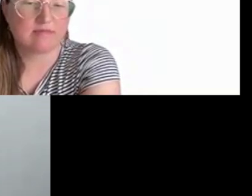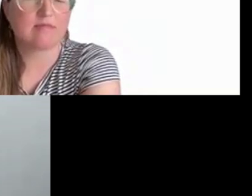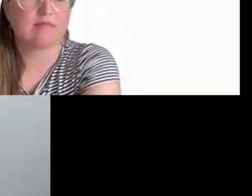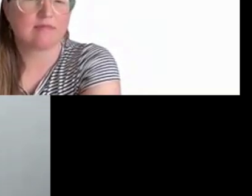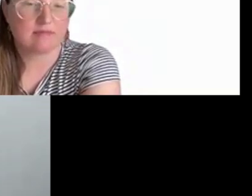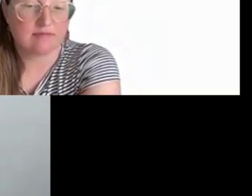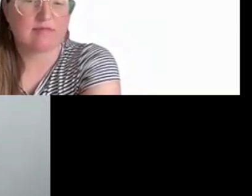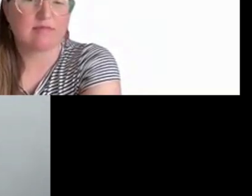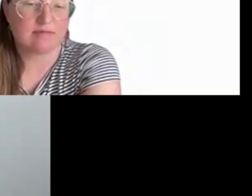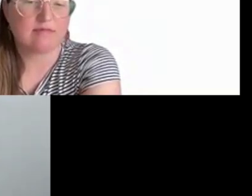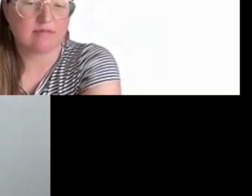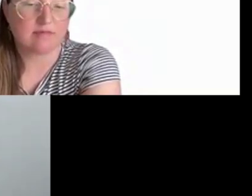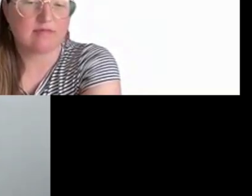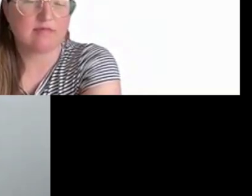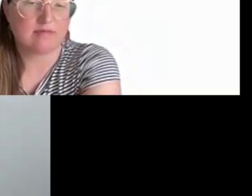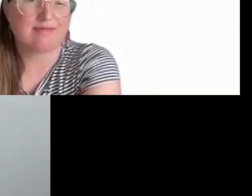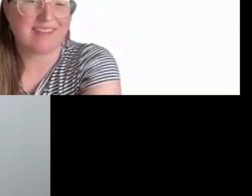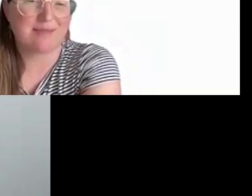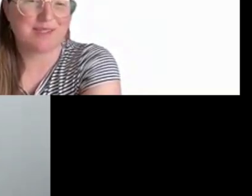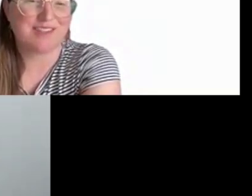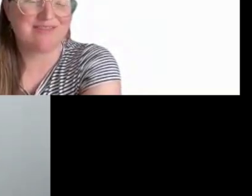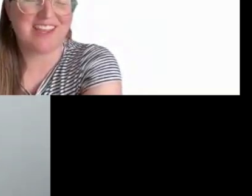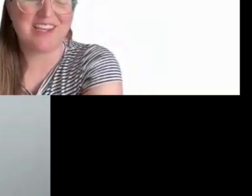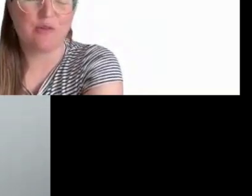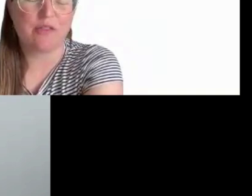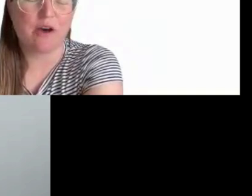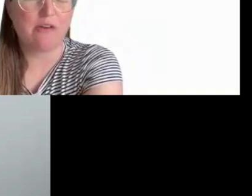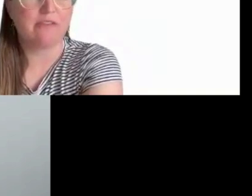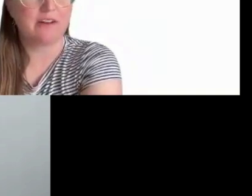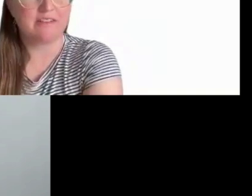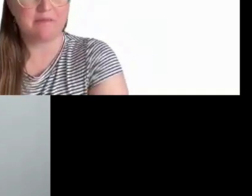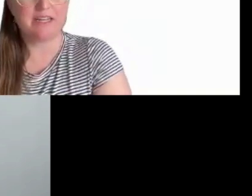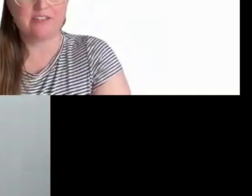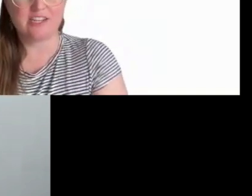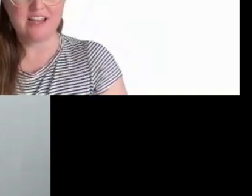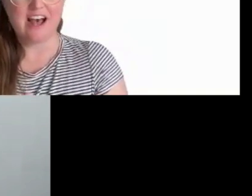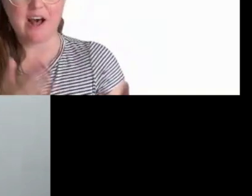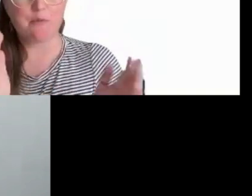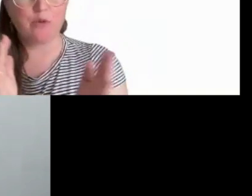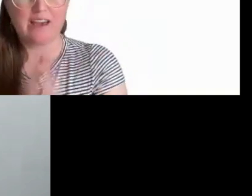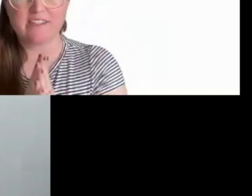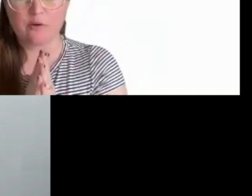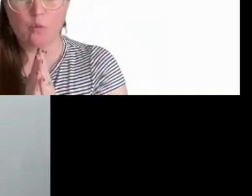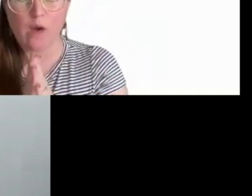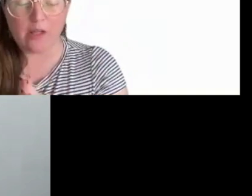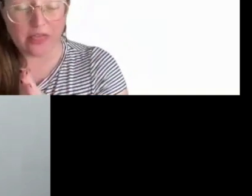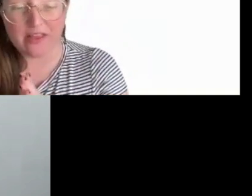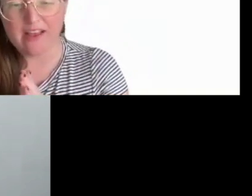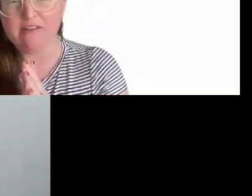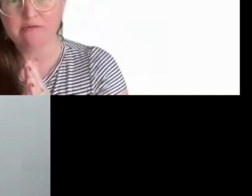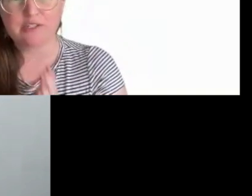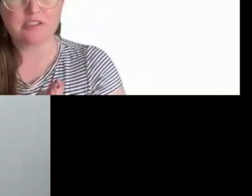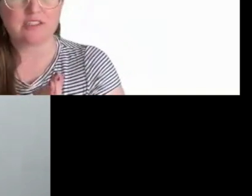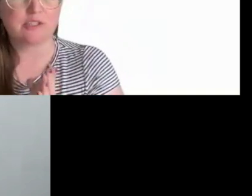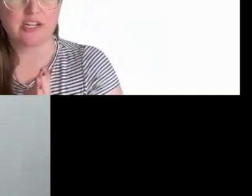strengths and have qualities that you can use to strategize. Absolutely. Thank you all very, very much. We have a